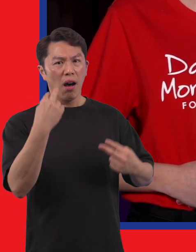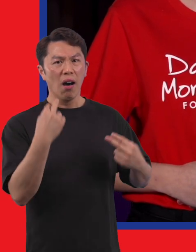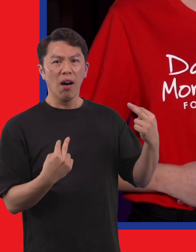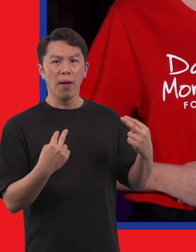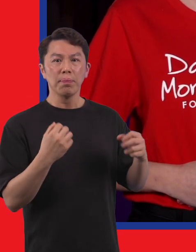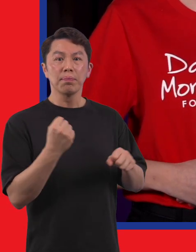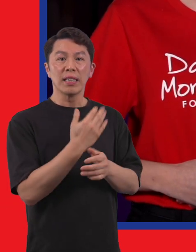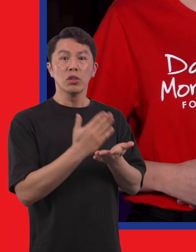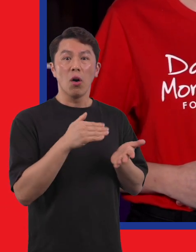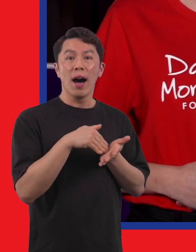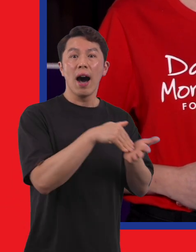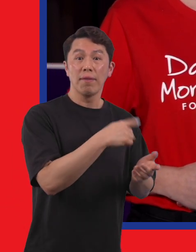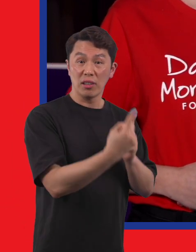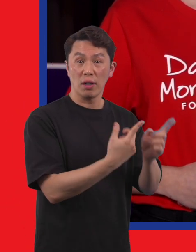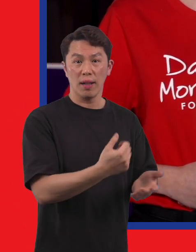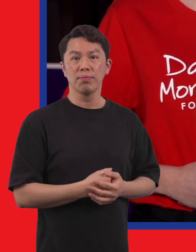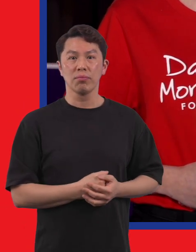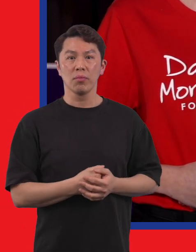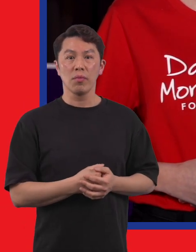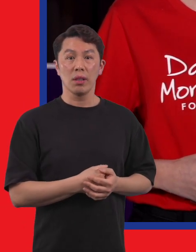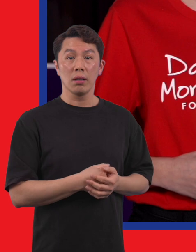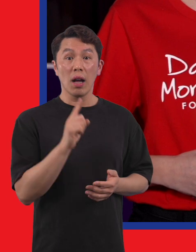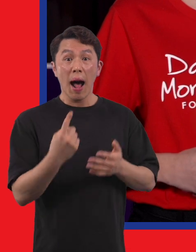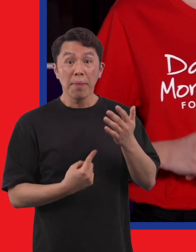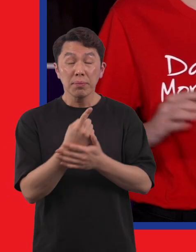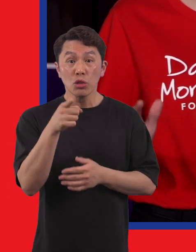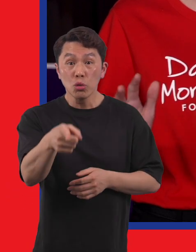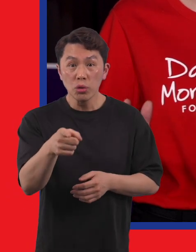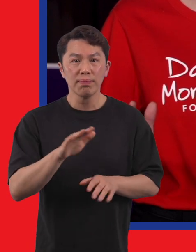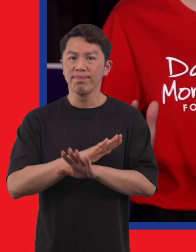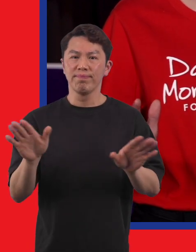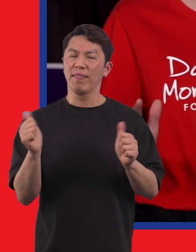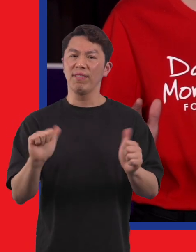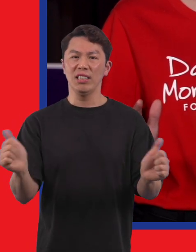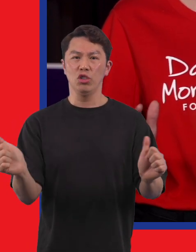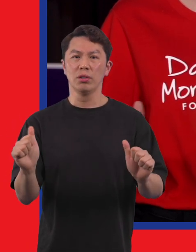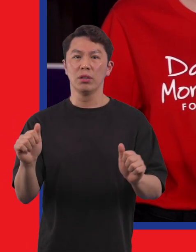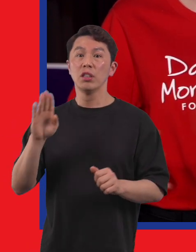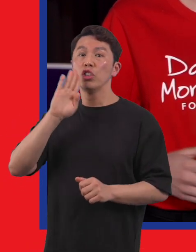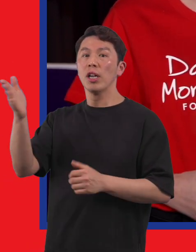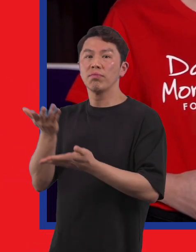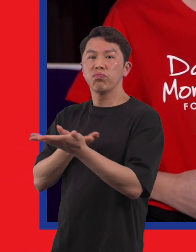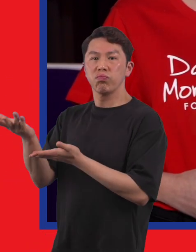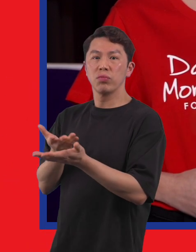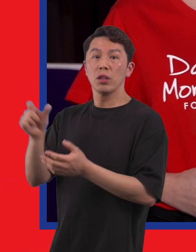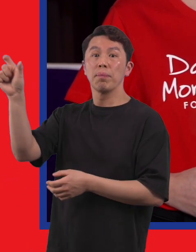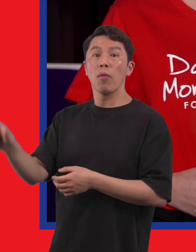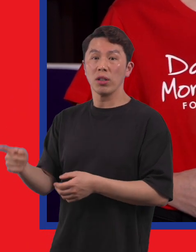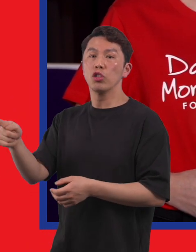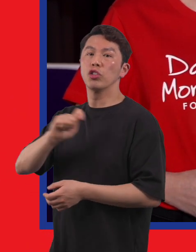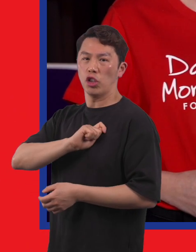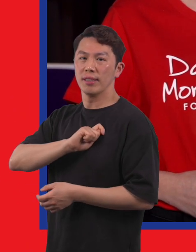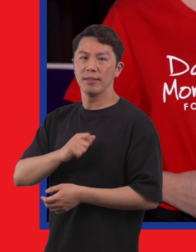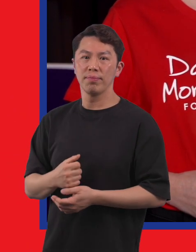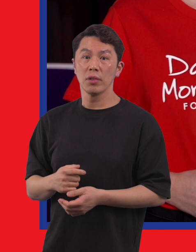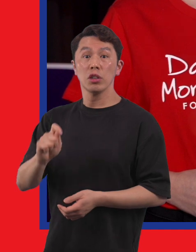her body clues and get some help. If something like this happens, stop talking to the person and talk to your safety team. They'll be